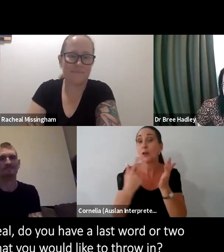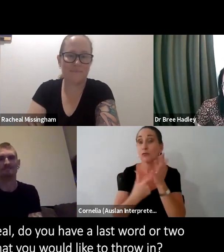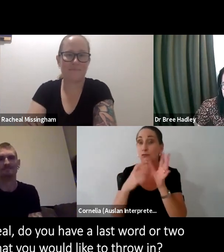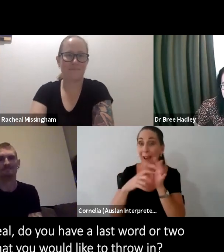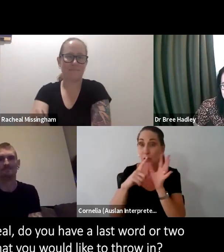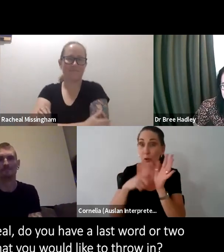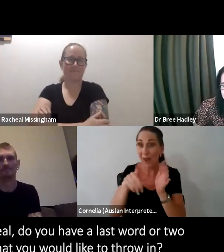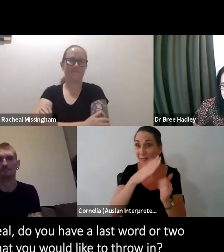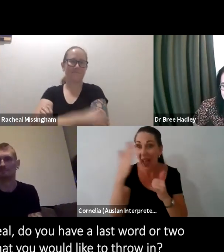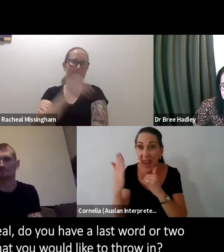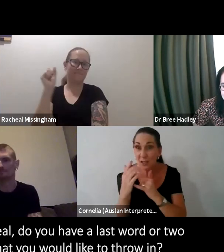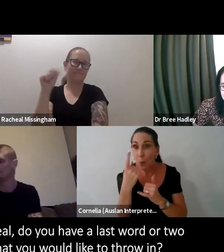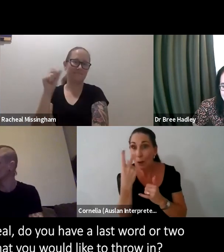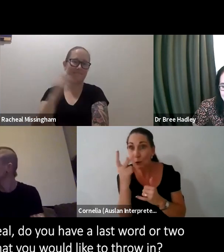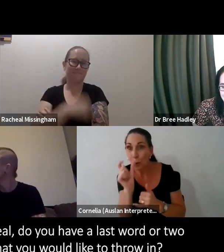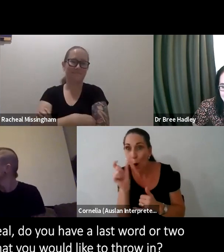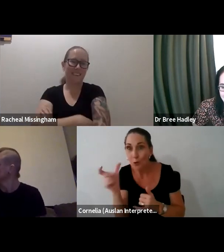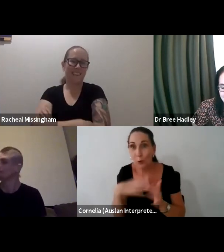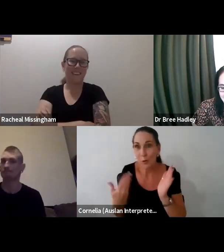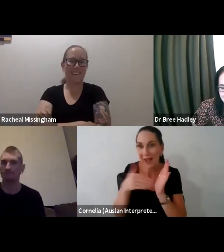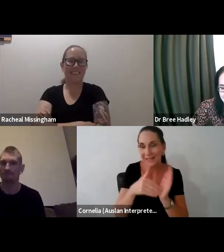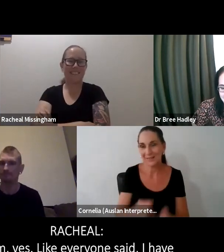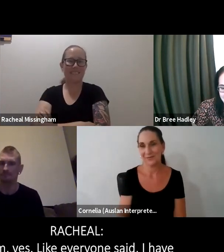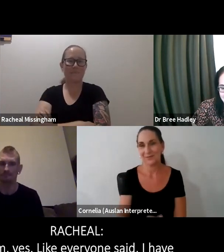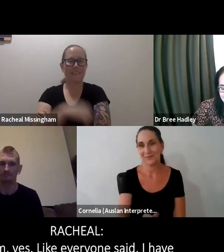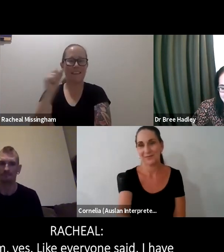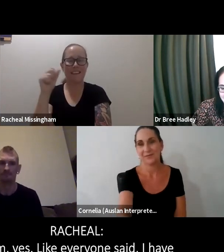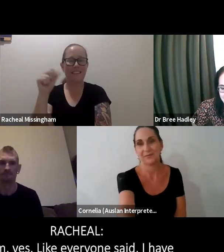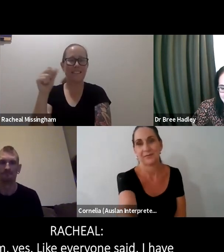last word or two you'd like to throw in?